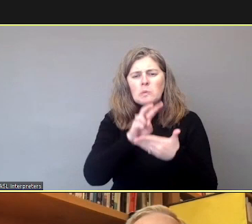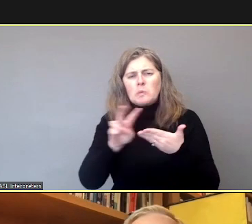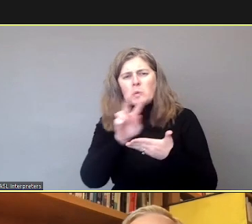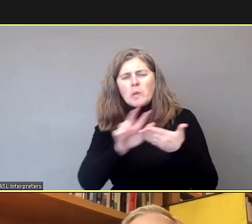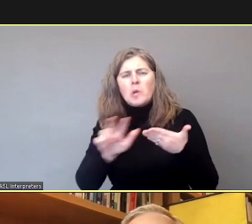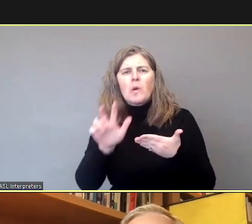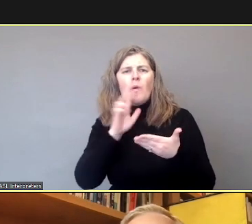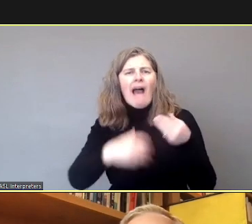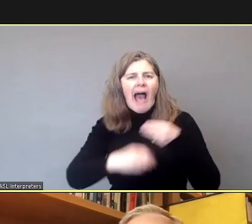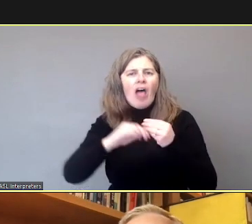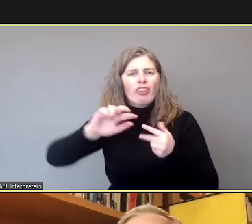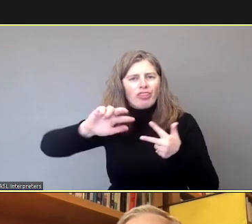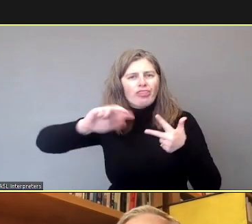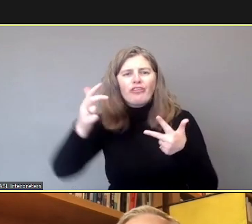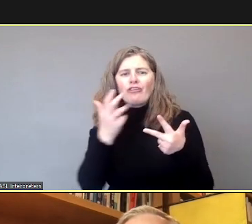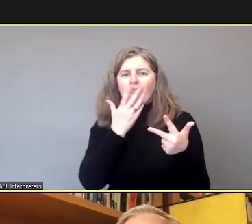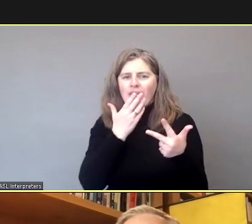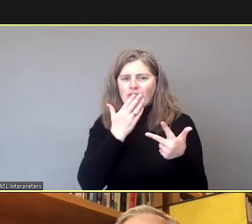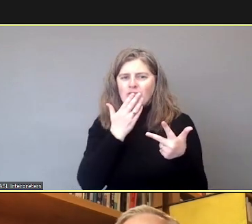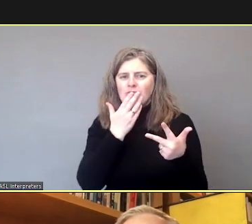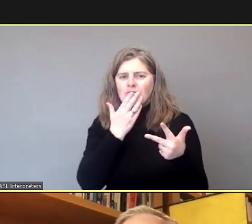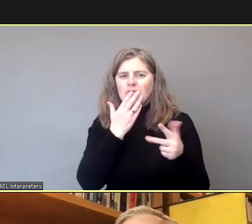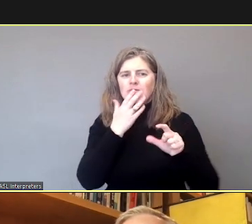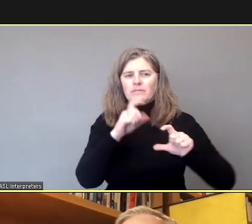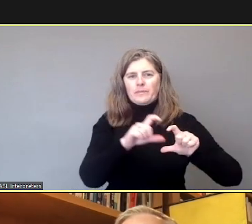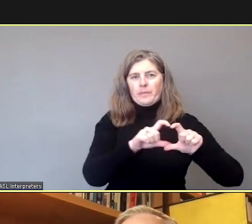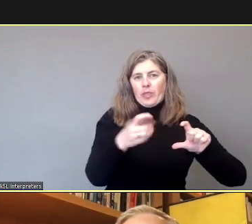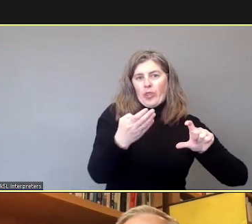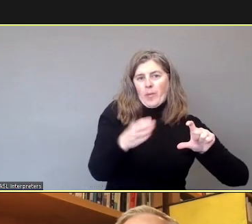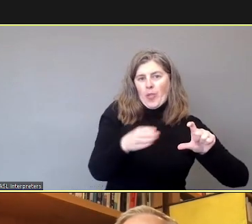bar. This one will change to